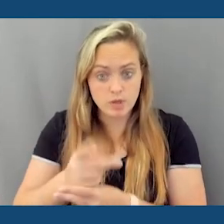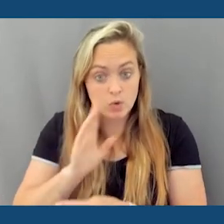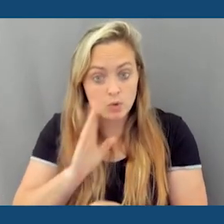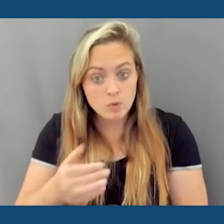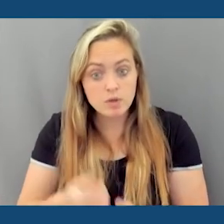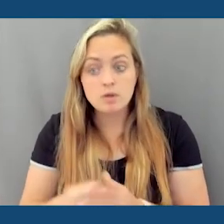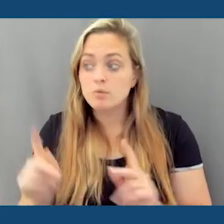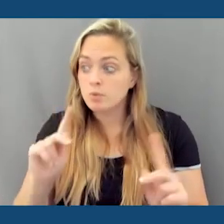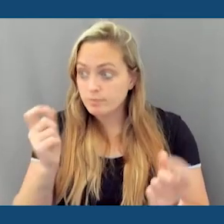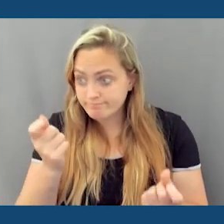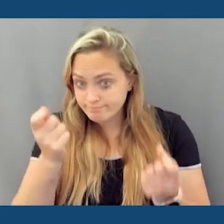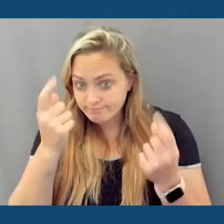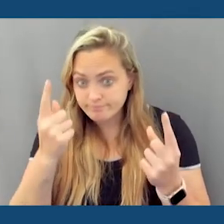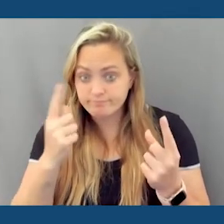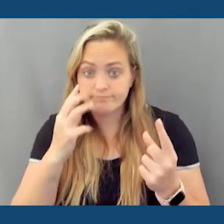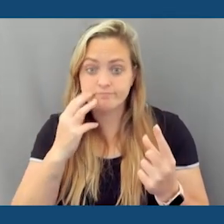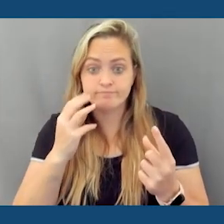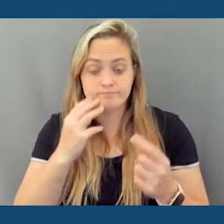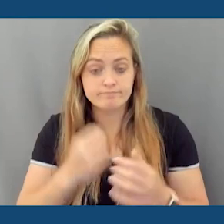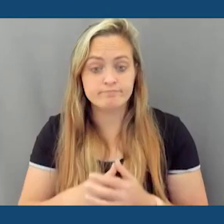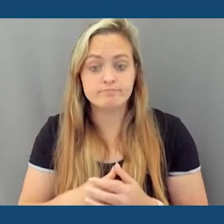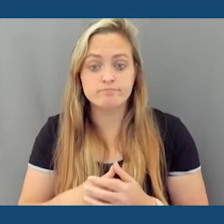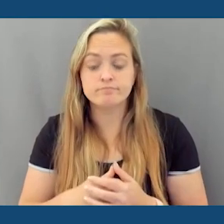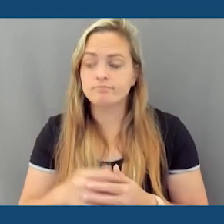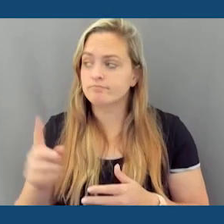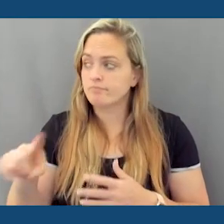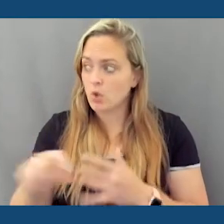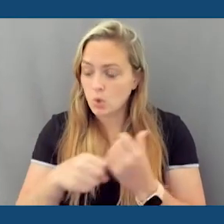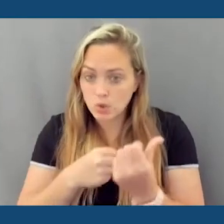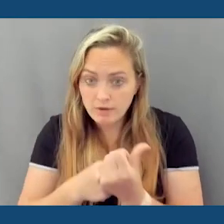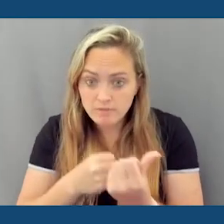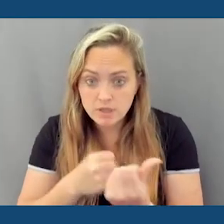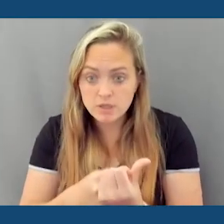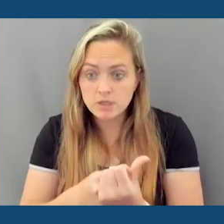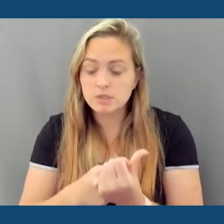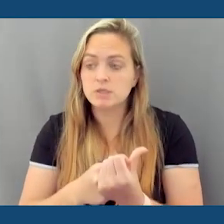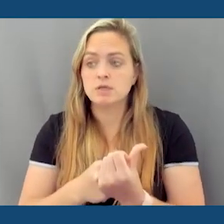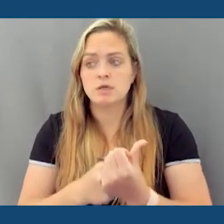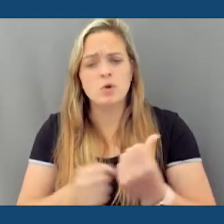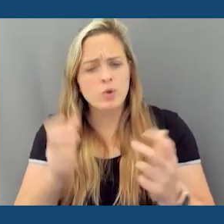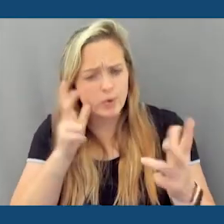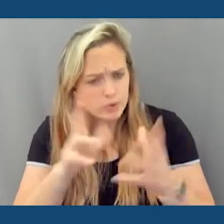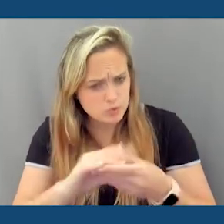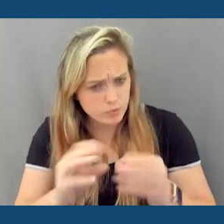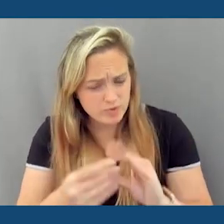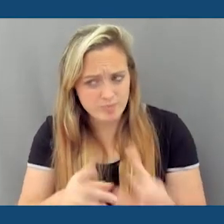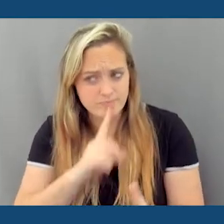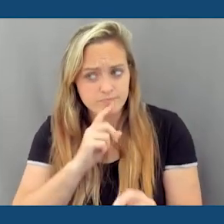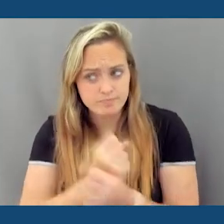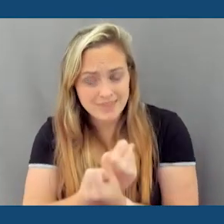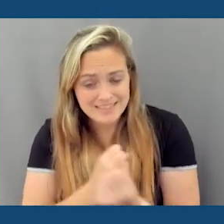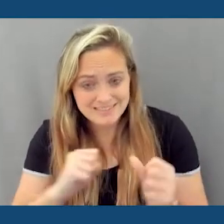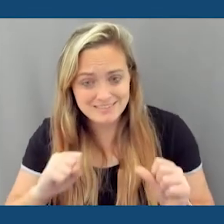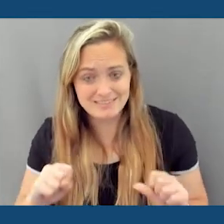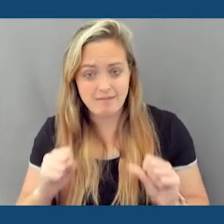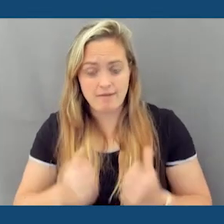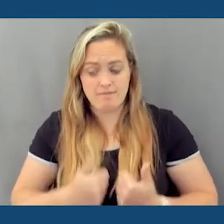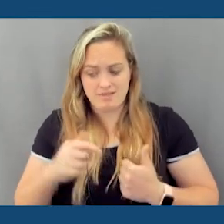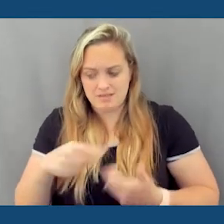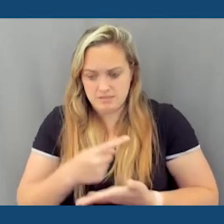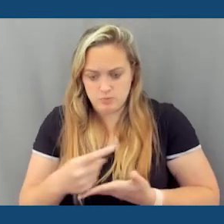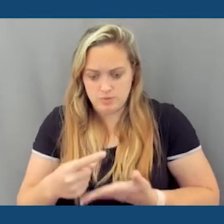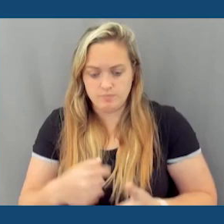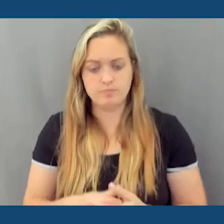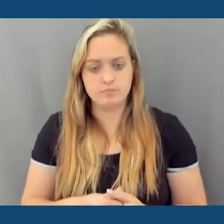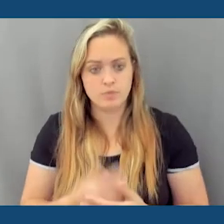who understand the experience, who are their advocates, they're their champions, and we just heard stories of how they've literally saved lives just this week